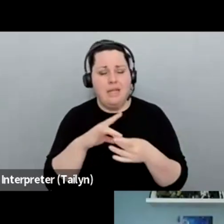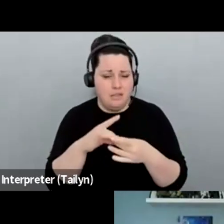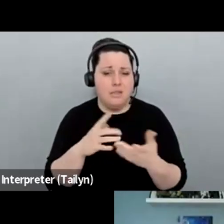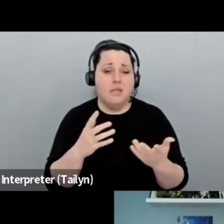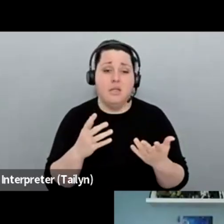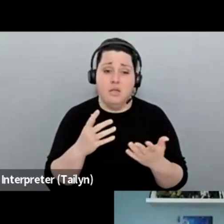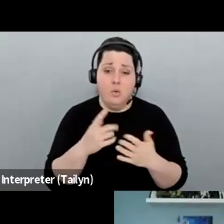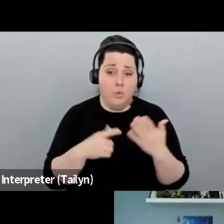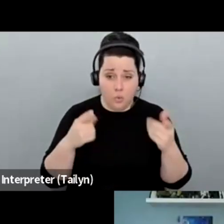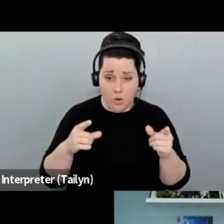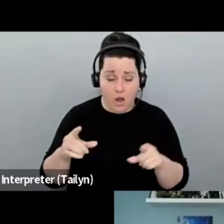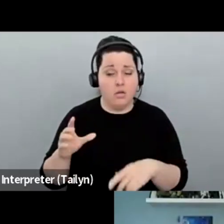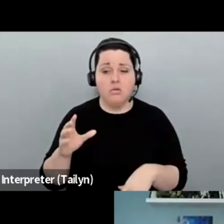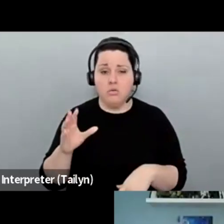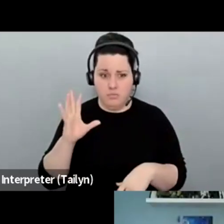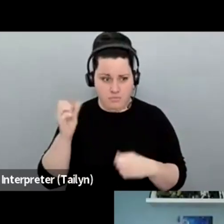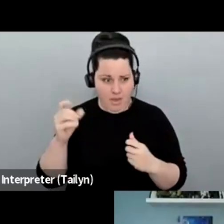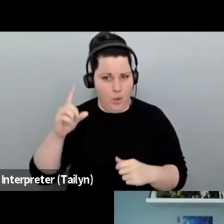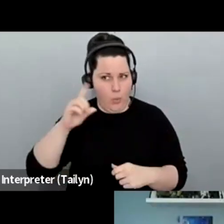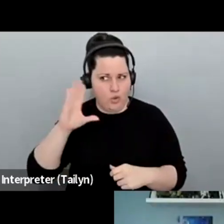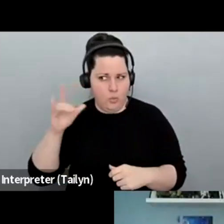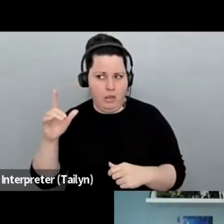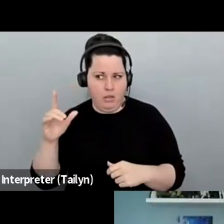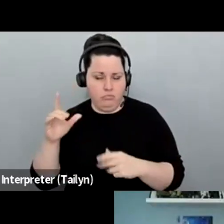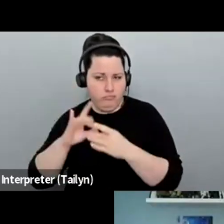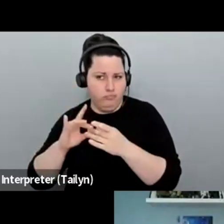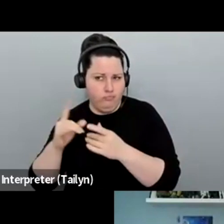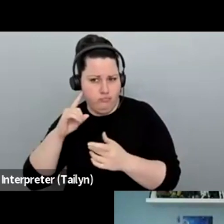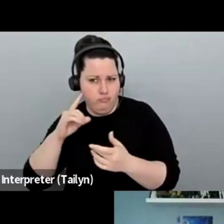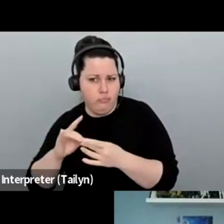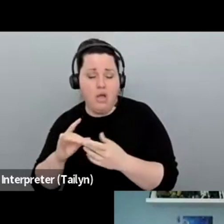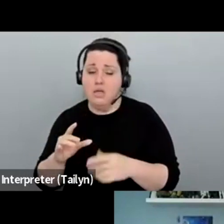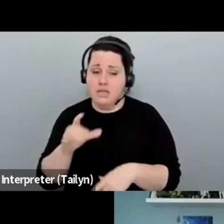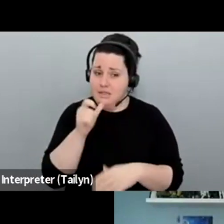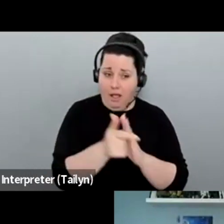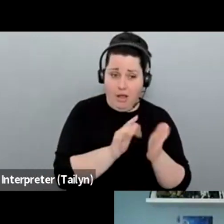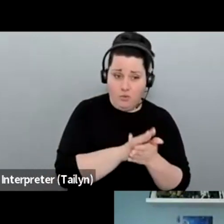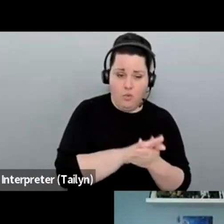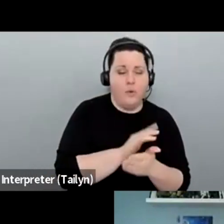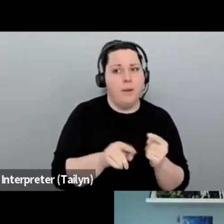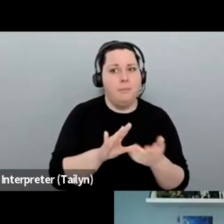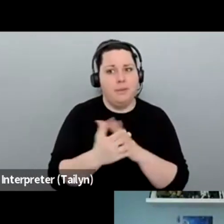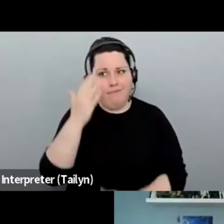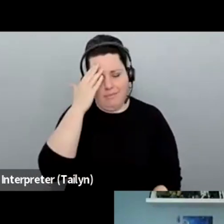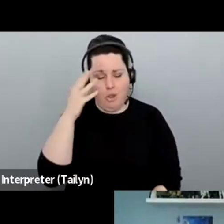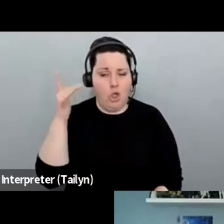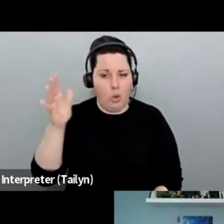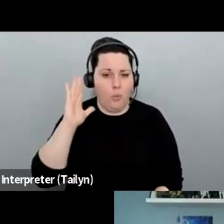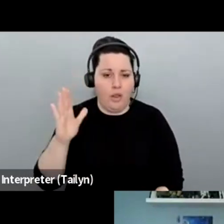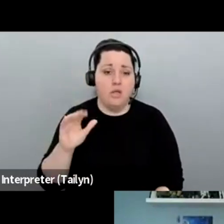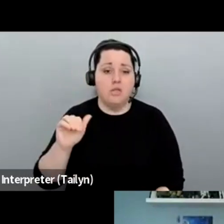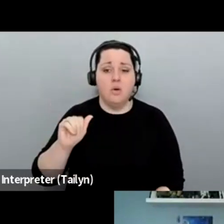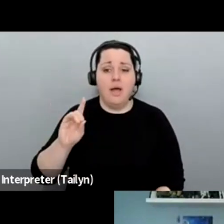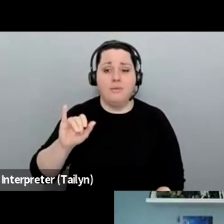what is going on? We're going to hear a lot of words these next couple of years. And we're not in law school, but I feel we'd be pretty familiar with it by then. So